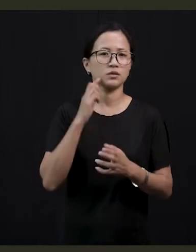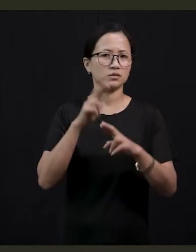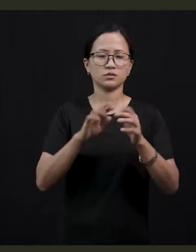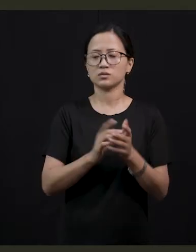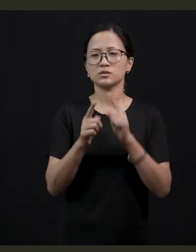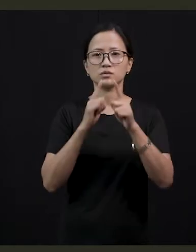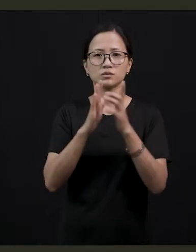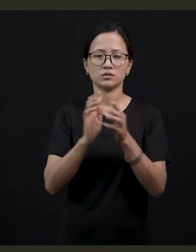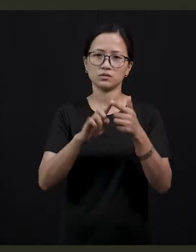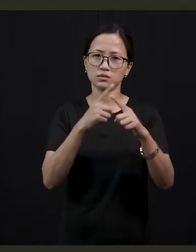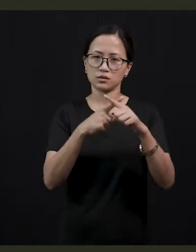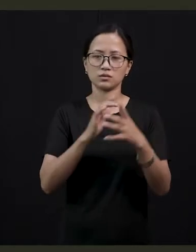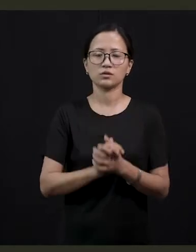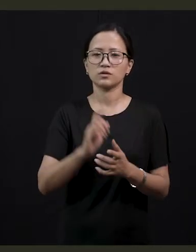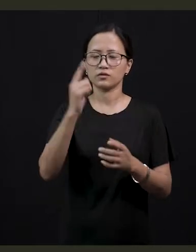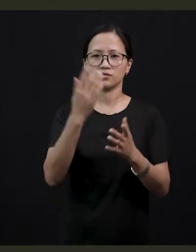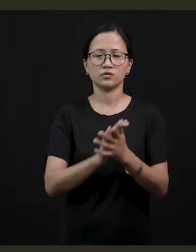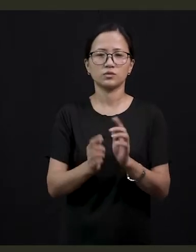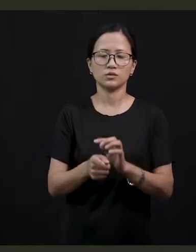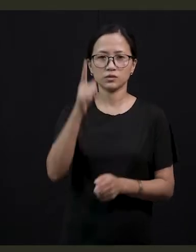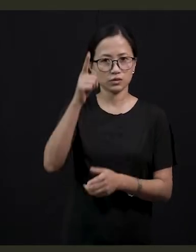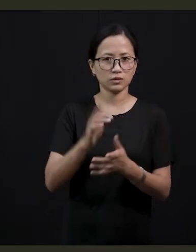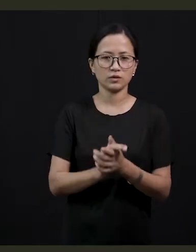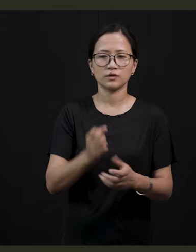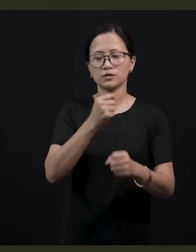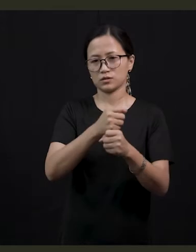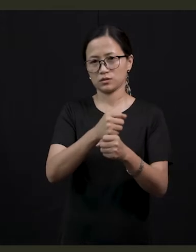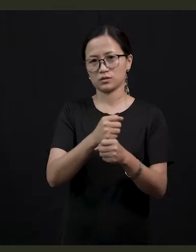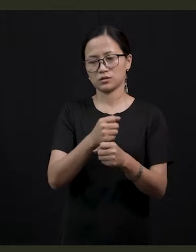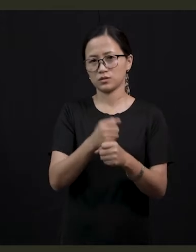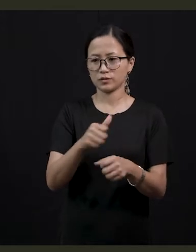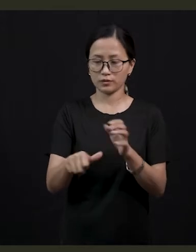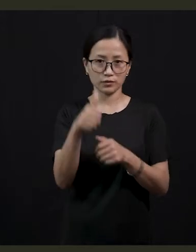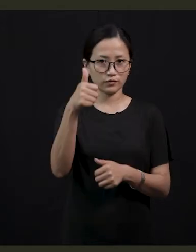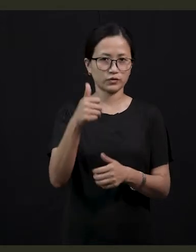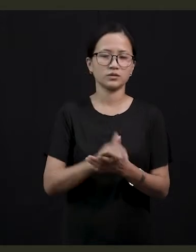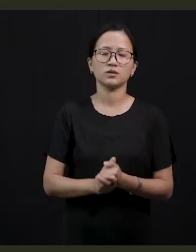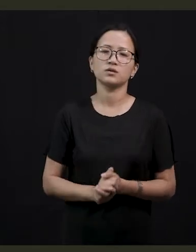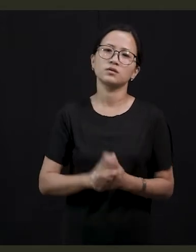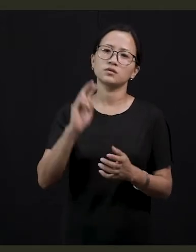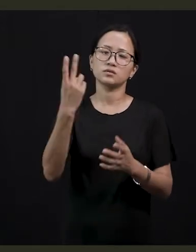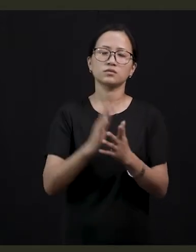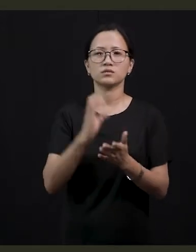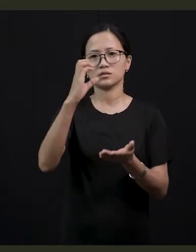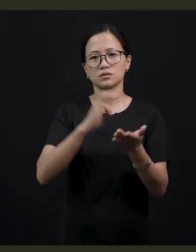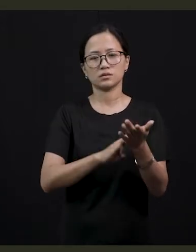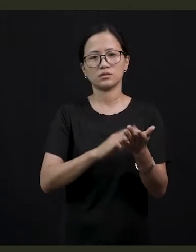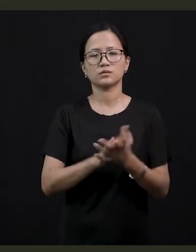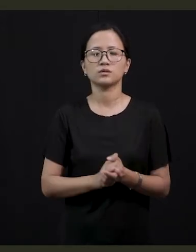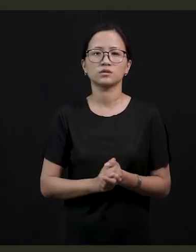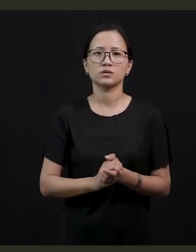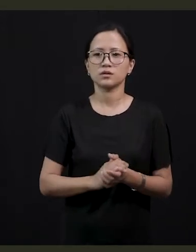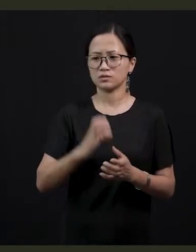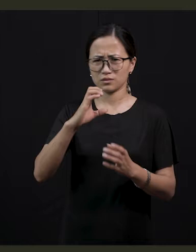talking about the executive, the first and foremost would be your governor. Second comes your chief minister and then